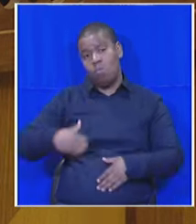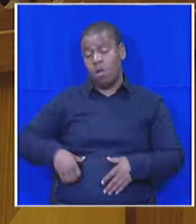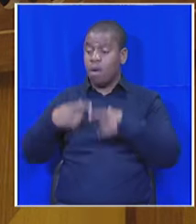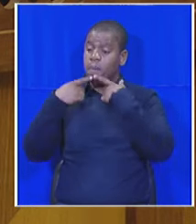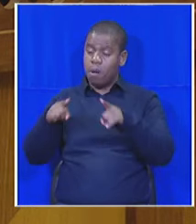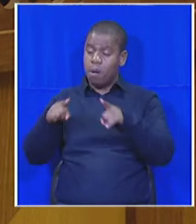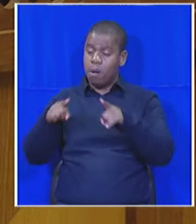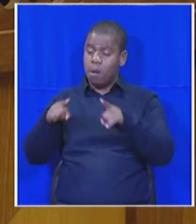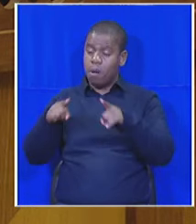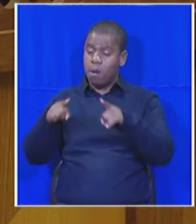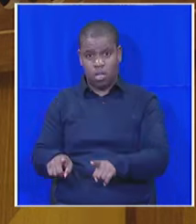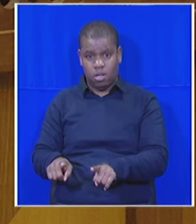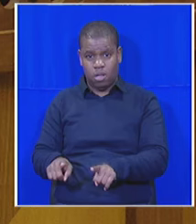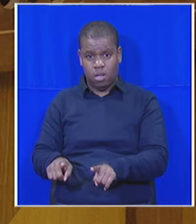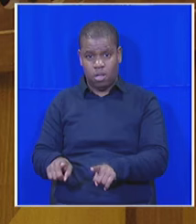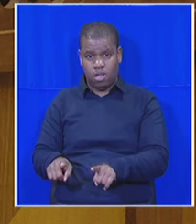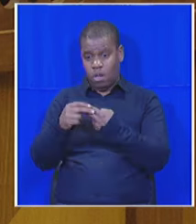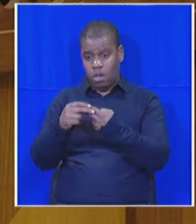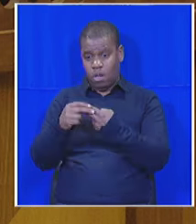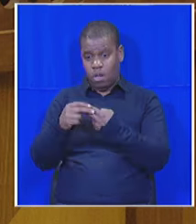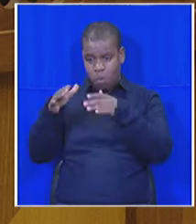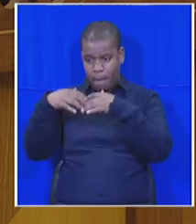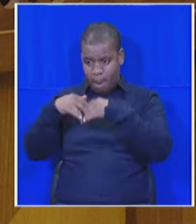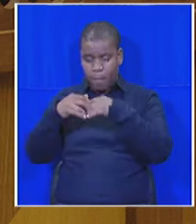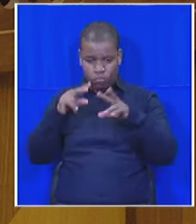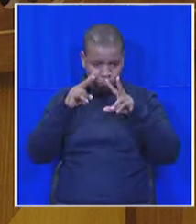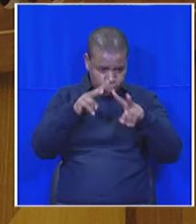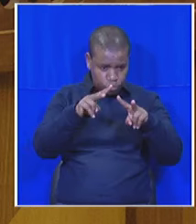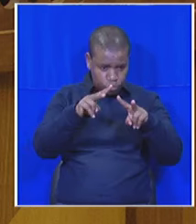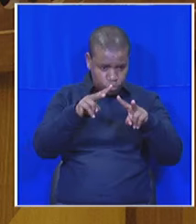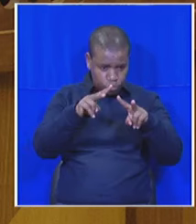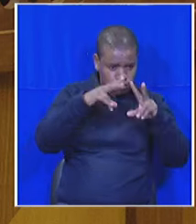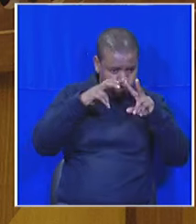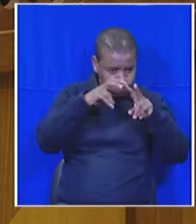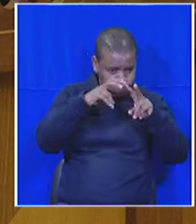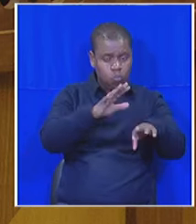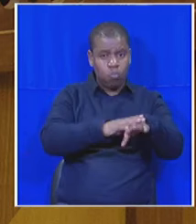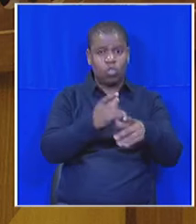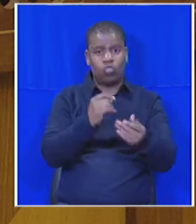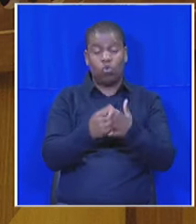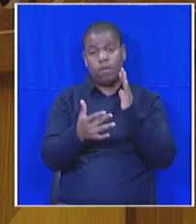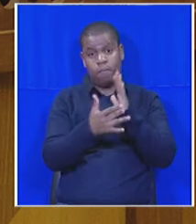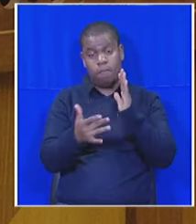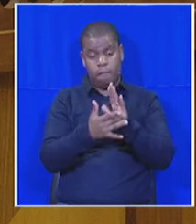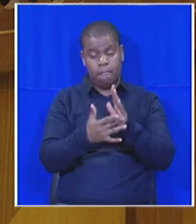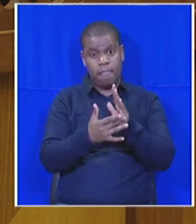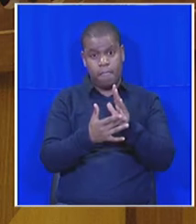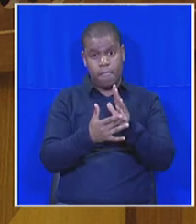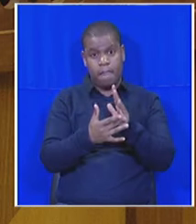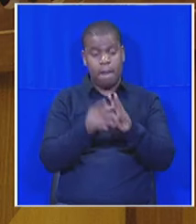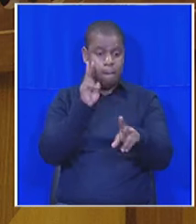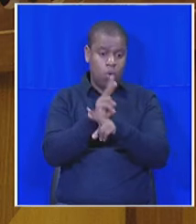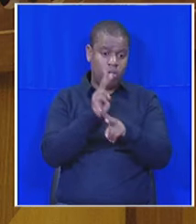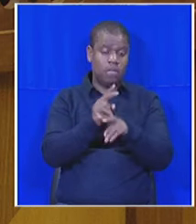for the Special Investigating Unit to investigate irregularities in the award of a tender for the electronic monitoring system. And we